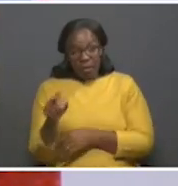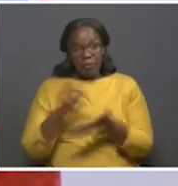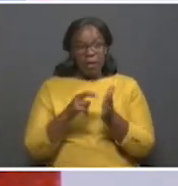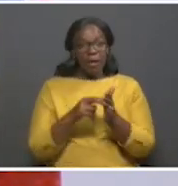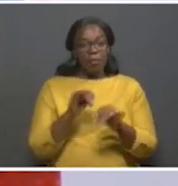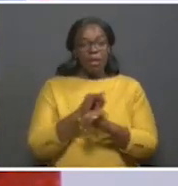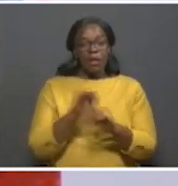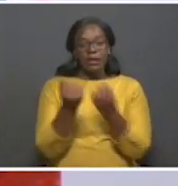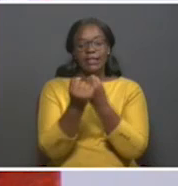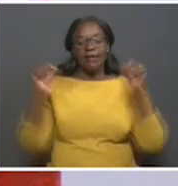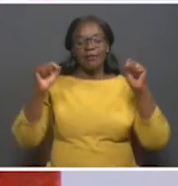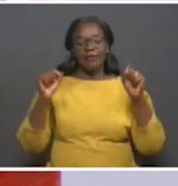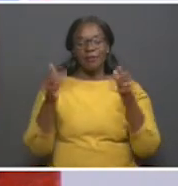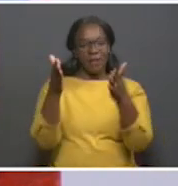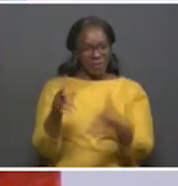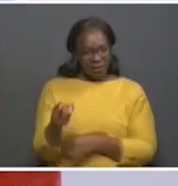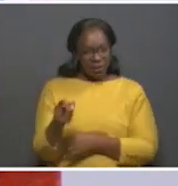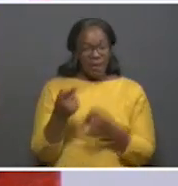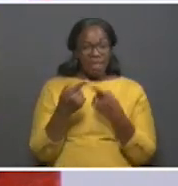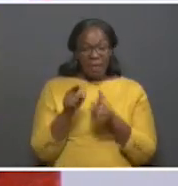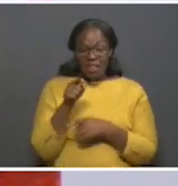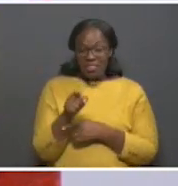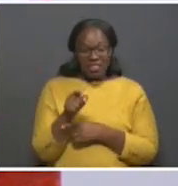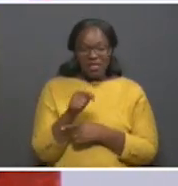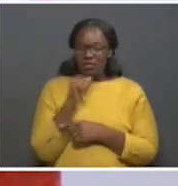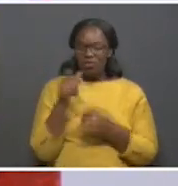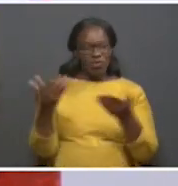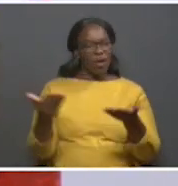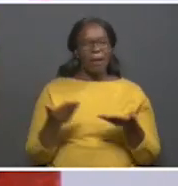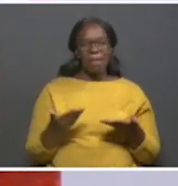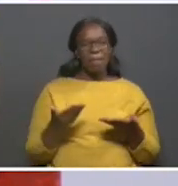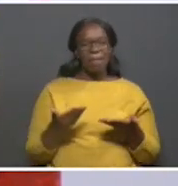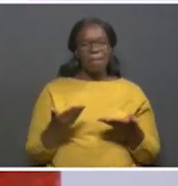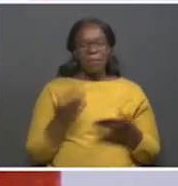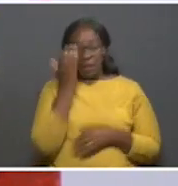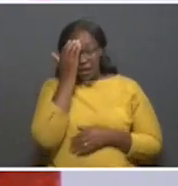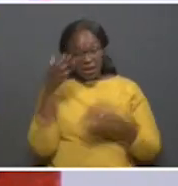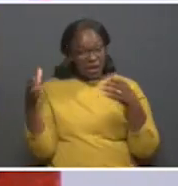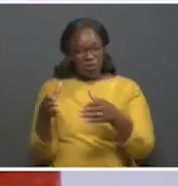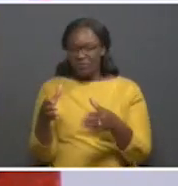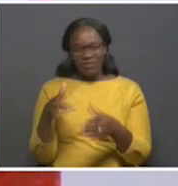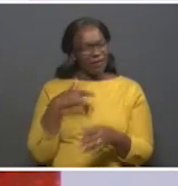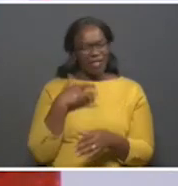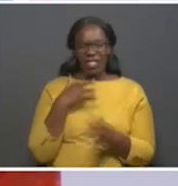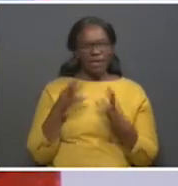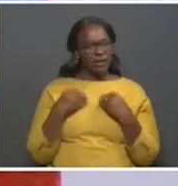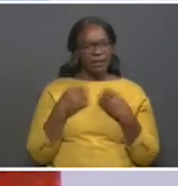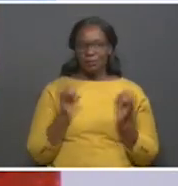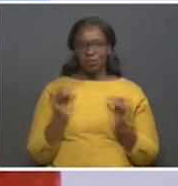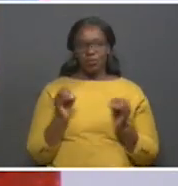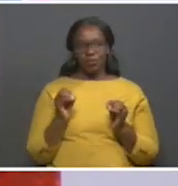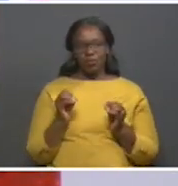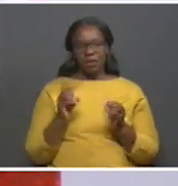for the perpetrator. However, this was not welcome by the Israelites. This was not welcome by